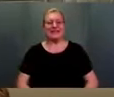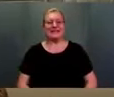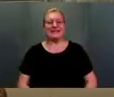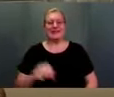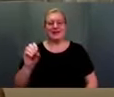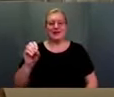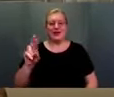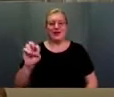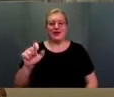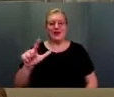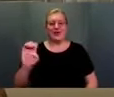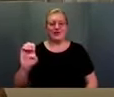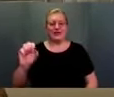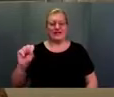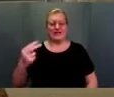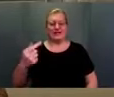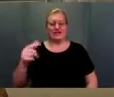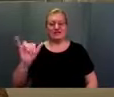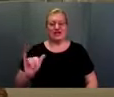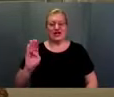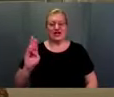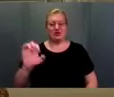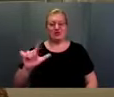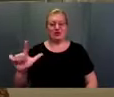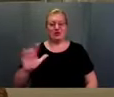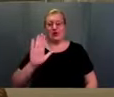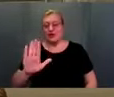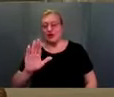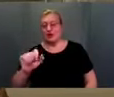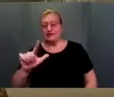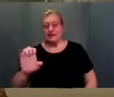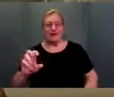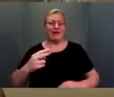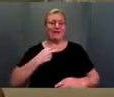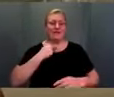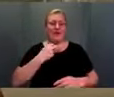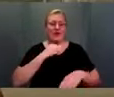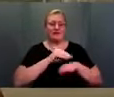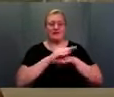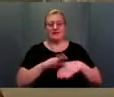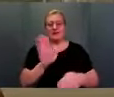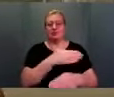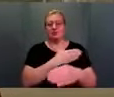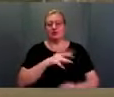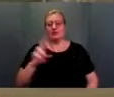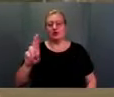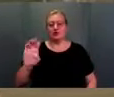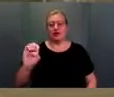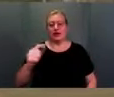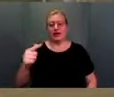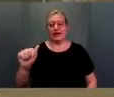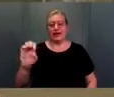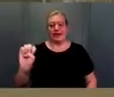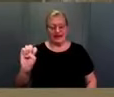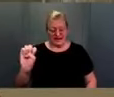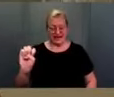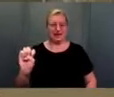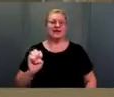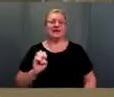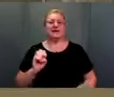Orville Shaggy Burrell, your style, your voice, and your influence on reggae and the genre's growth in American pop